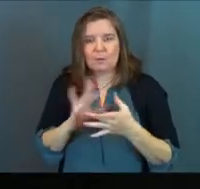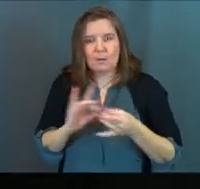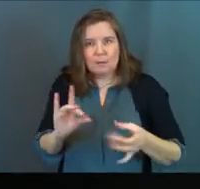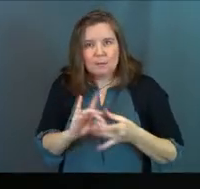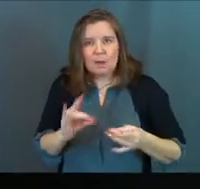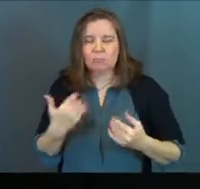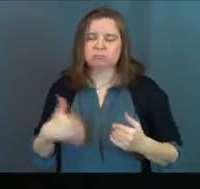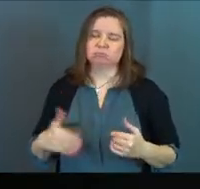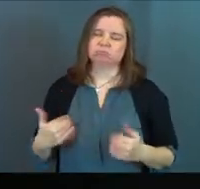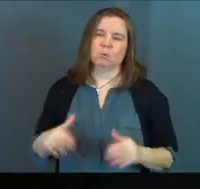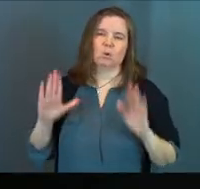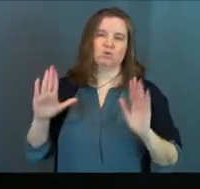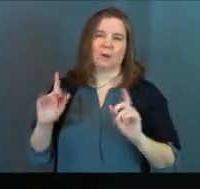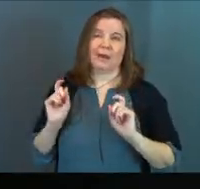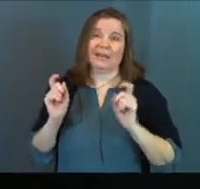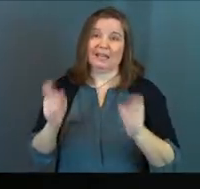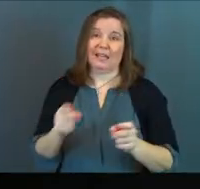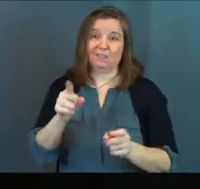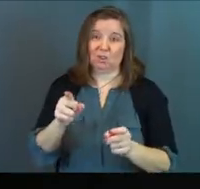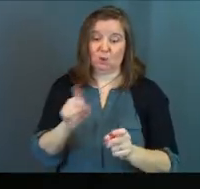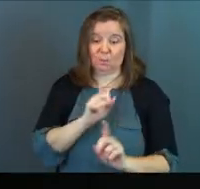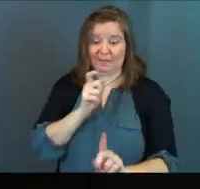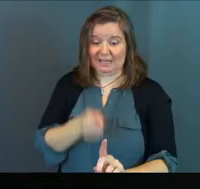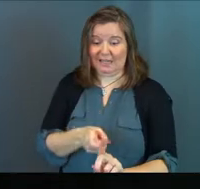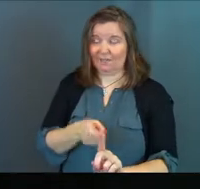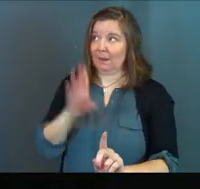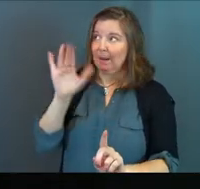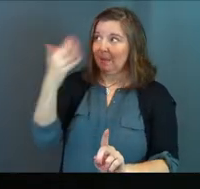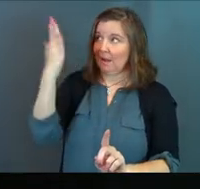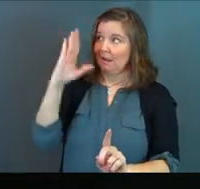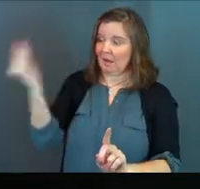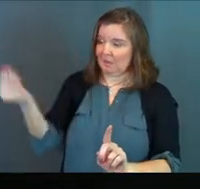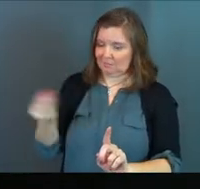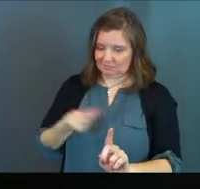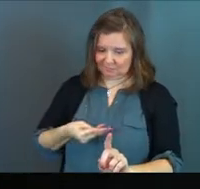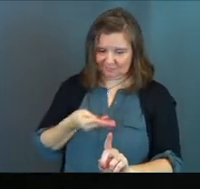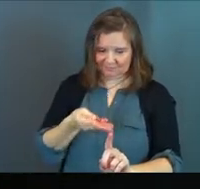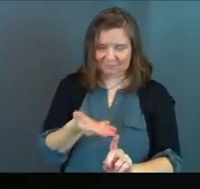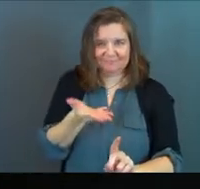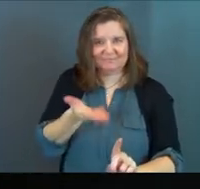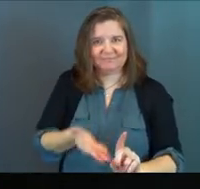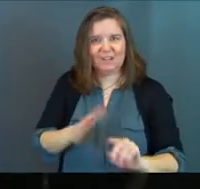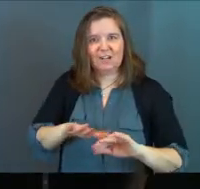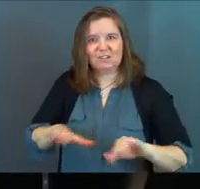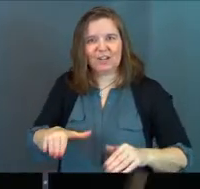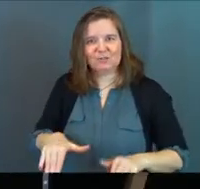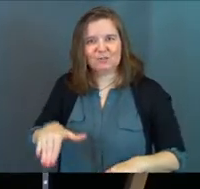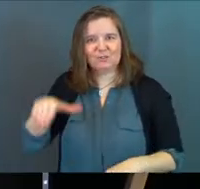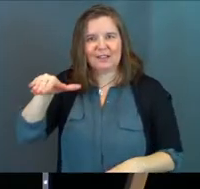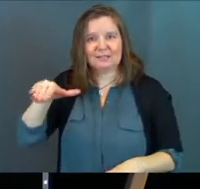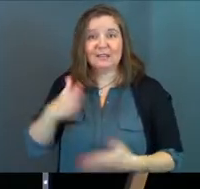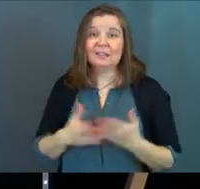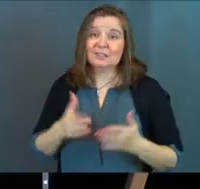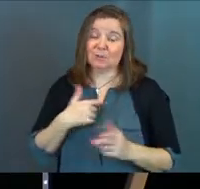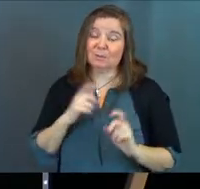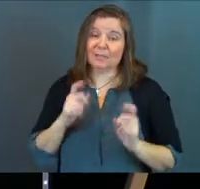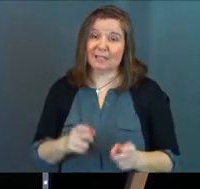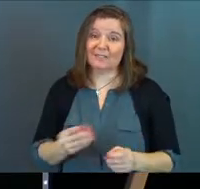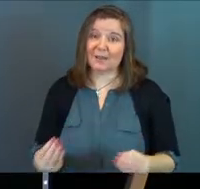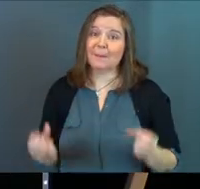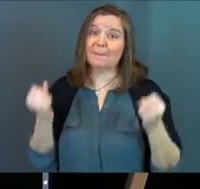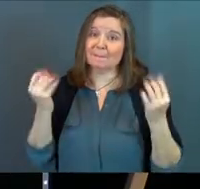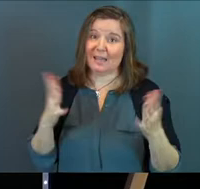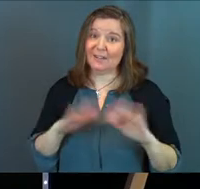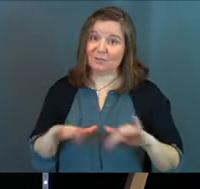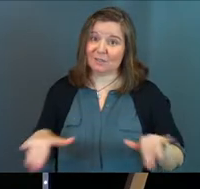message what a great gift you've been given by God, a child to raise. And some of you have been given